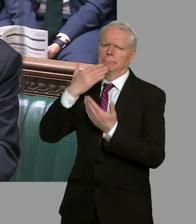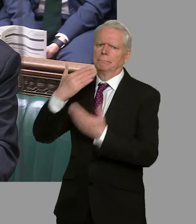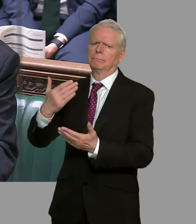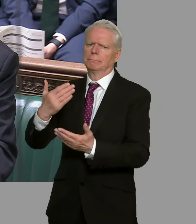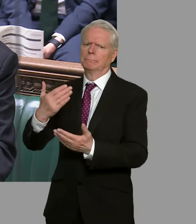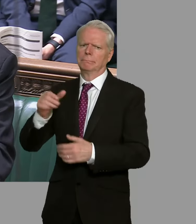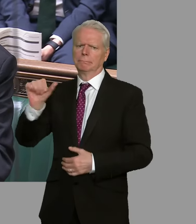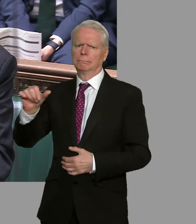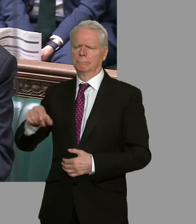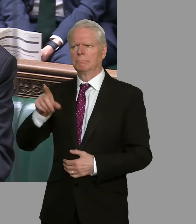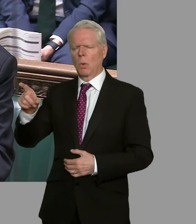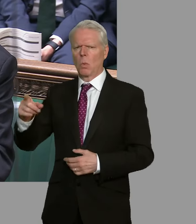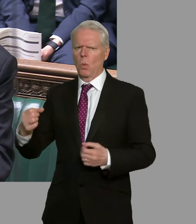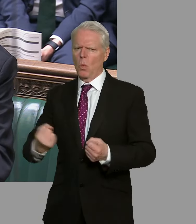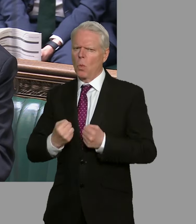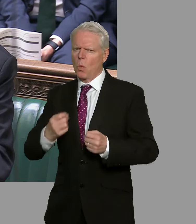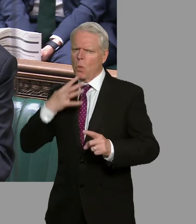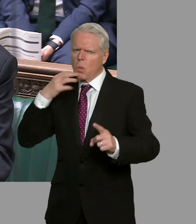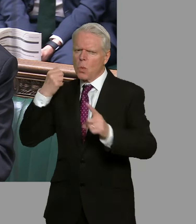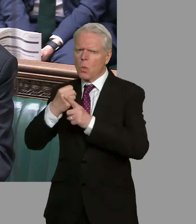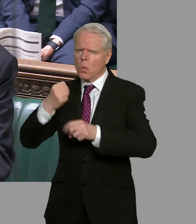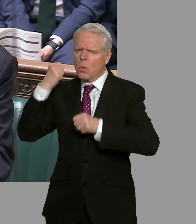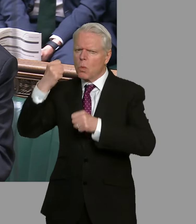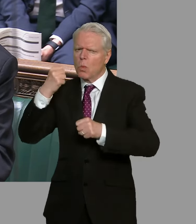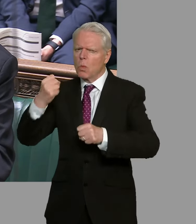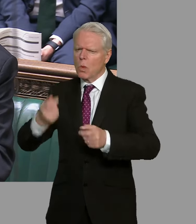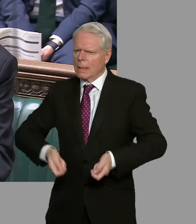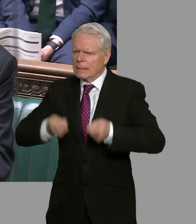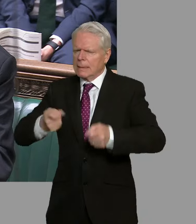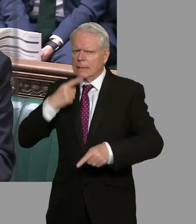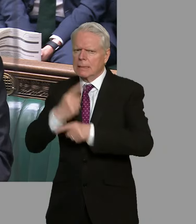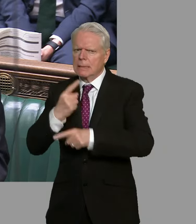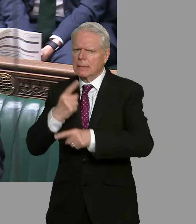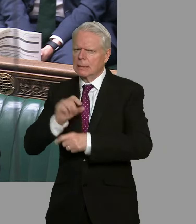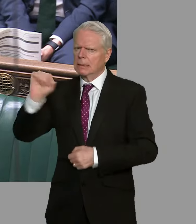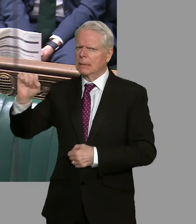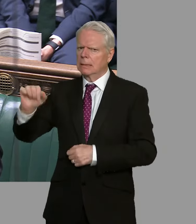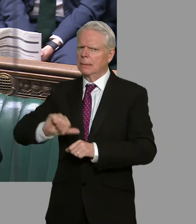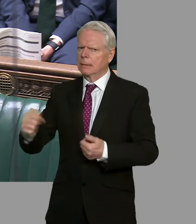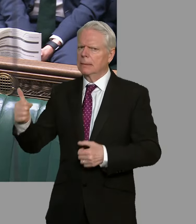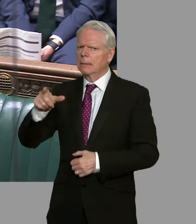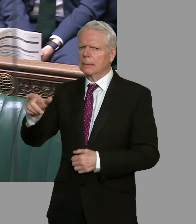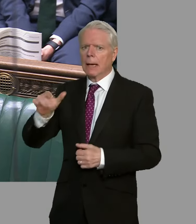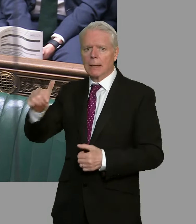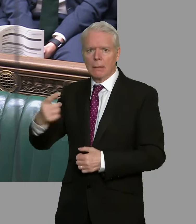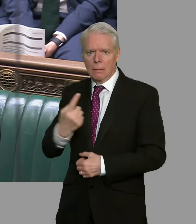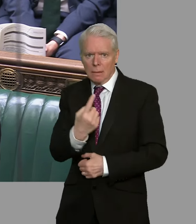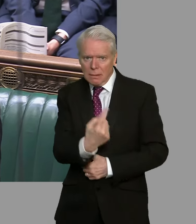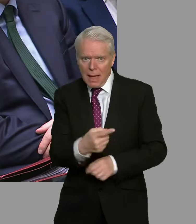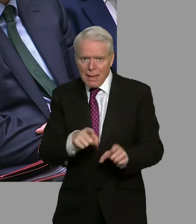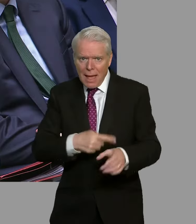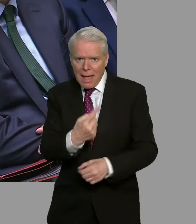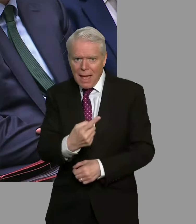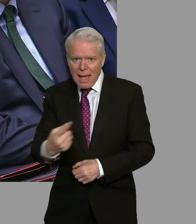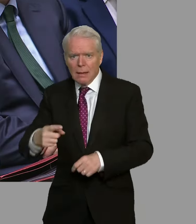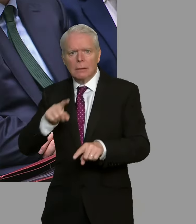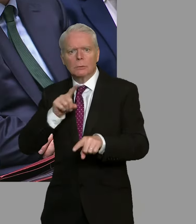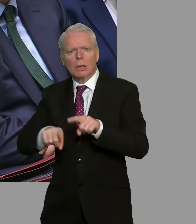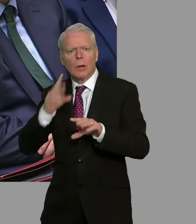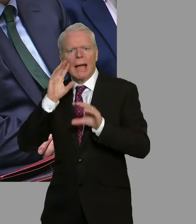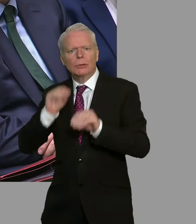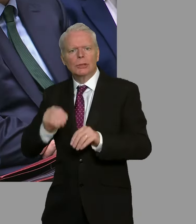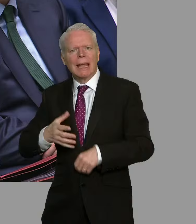succeed. We've immediately announced an additional £1 billion for high needs funding, including almost £20 million for schools in